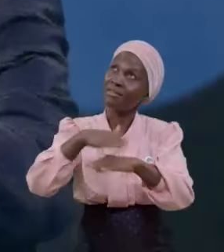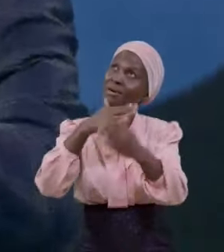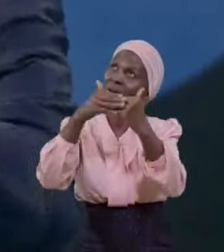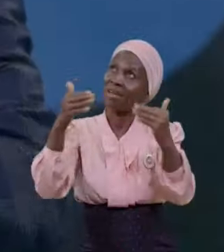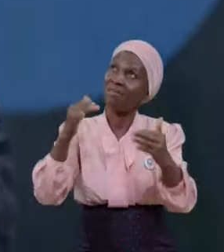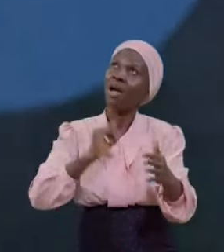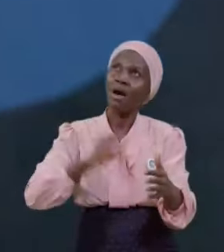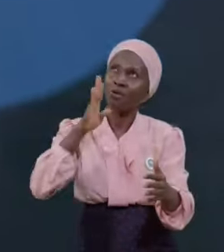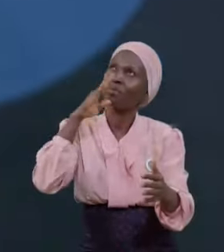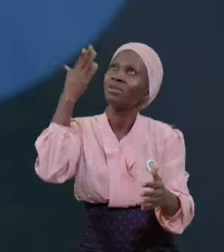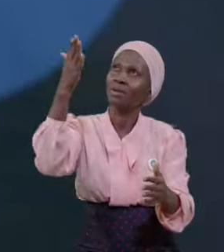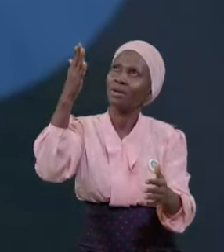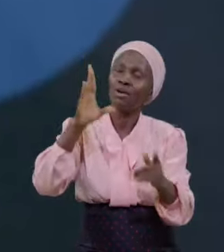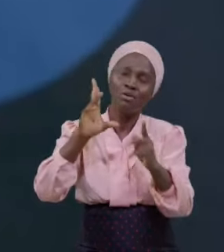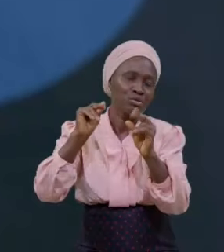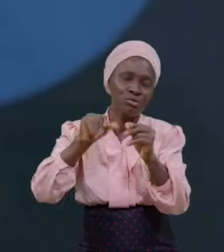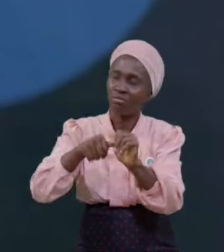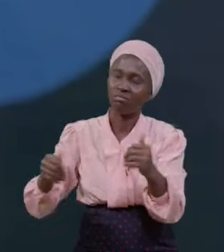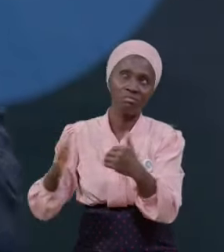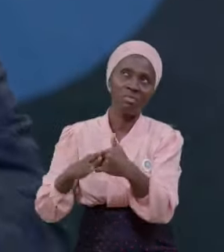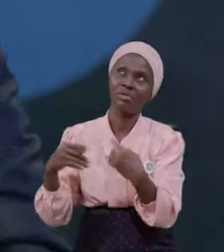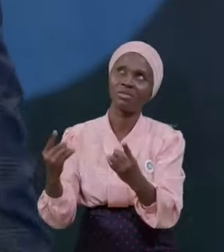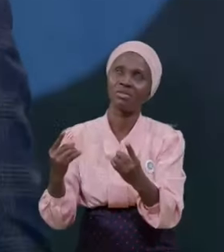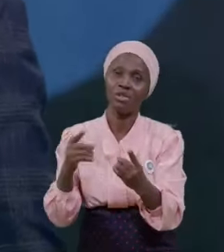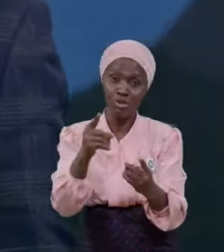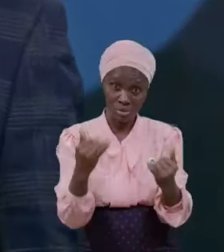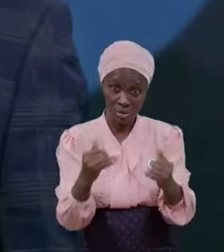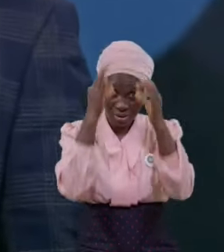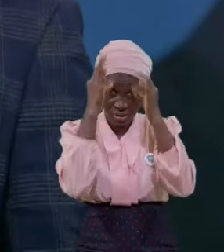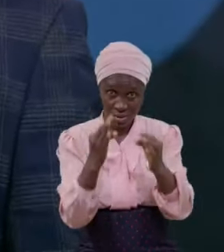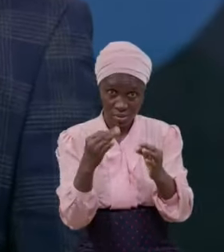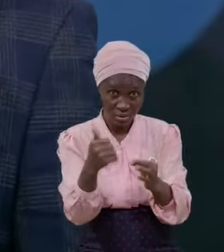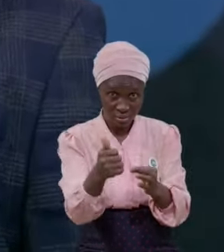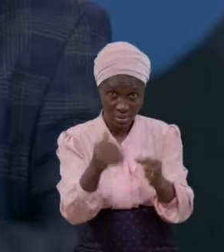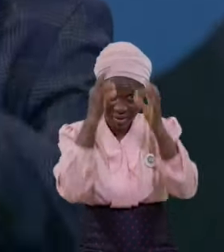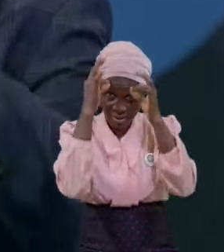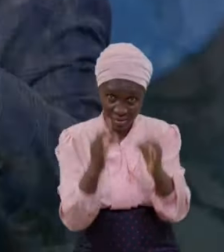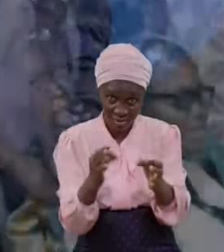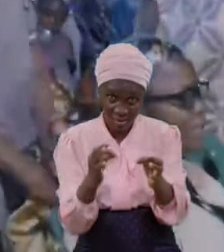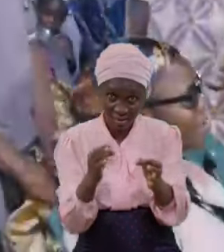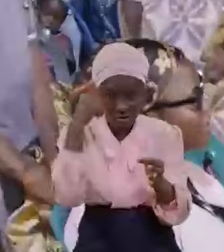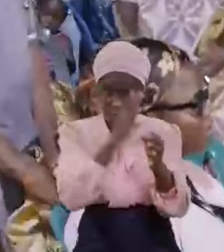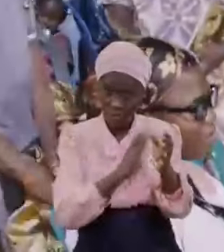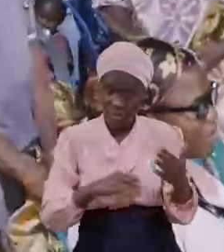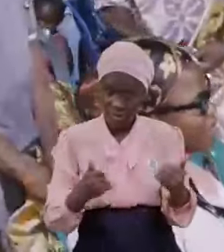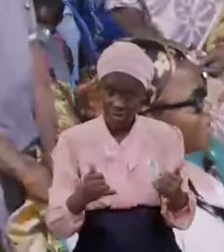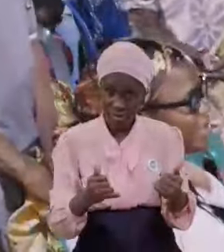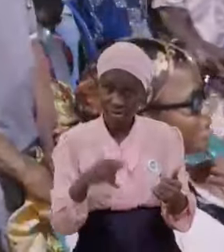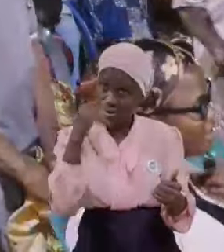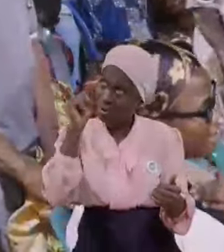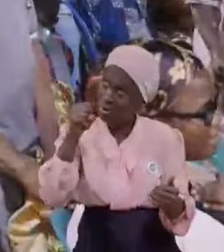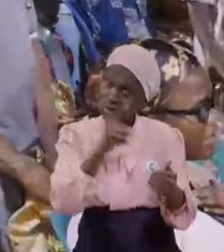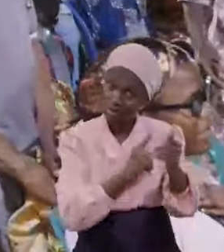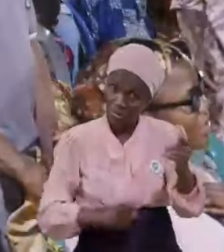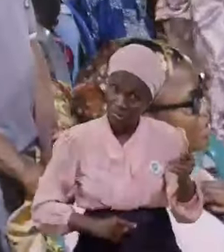No turning back. You're making up your mind, you're deciding for Christ, and you're saying, yes, Lord, here am I. Raise up that hand